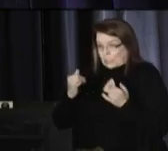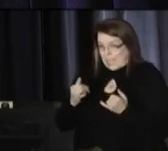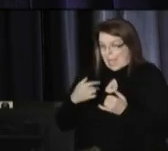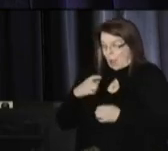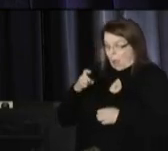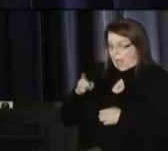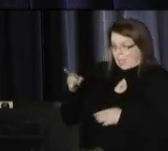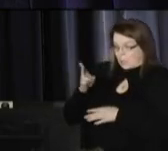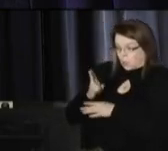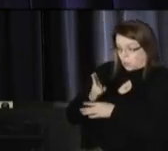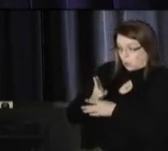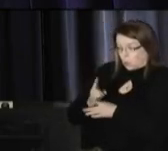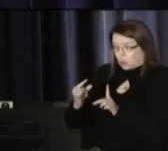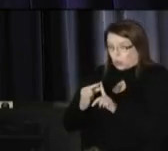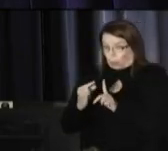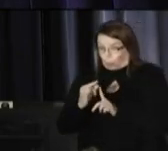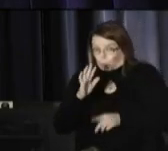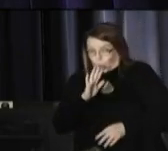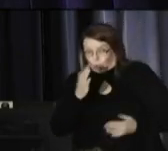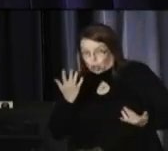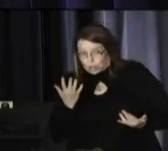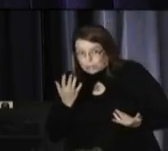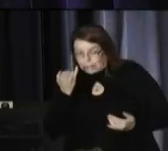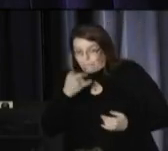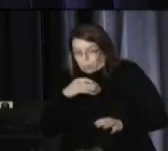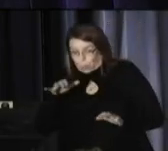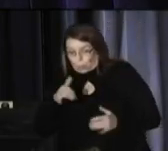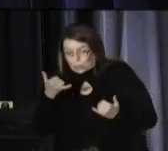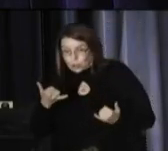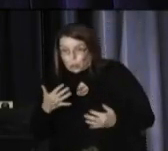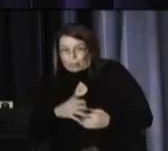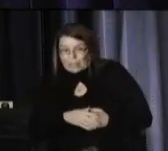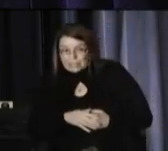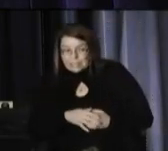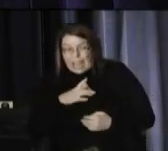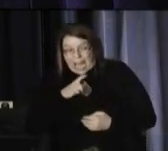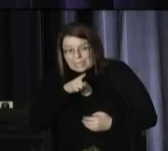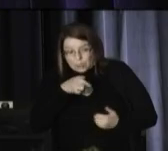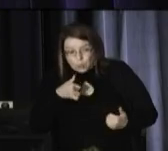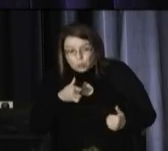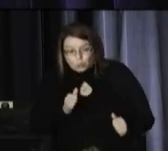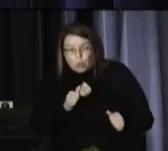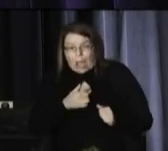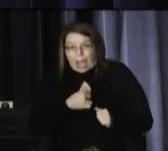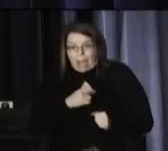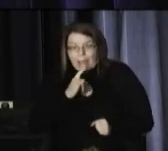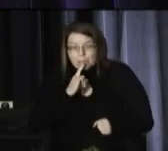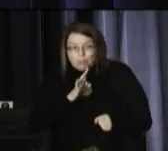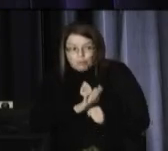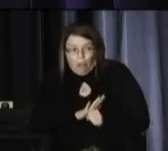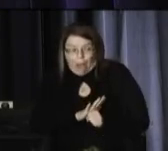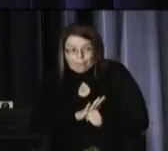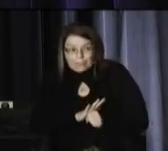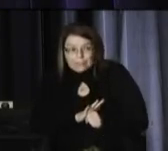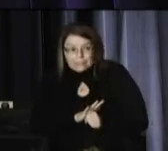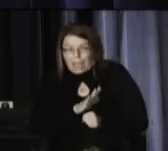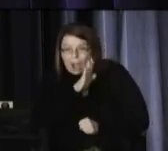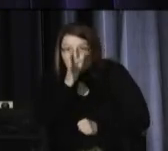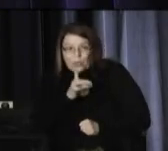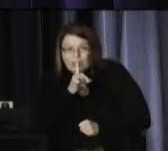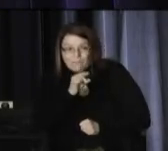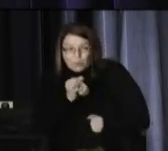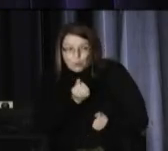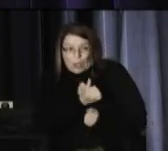use your words, though, he says. If we're going to do this, I need you to try. and I promise I won't ever do anything to